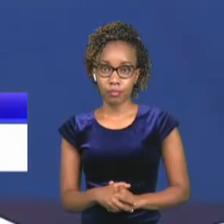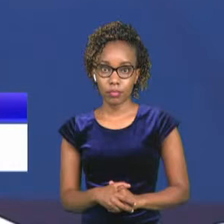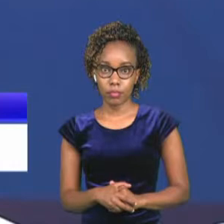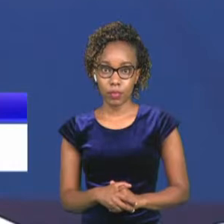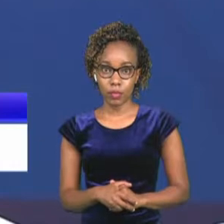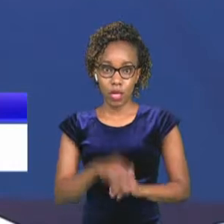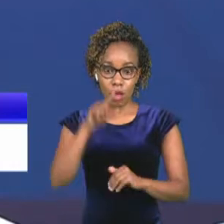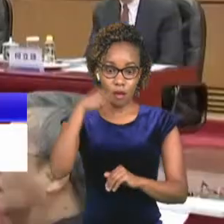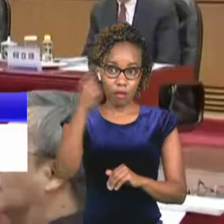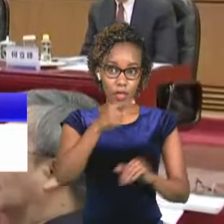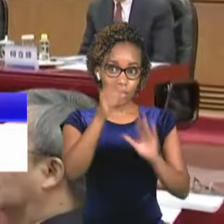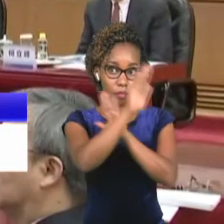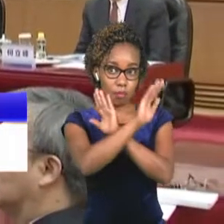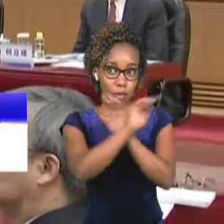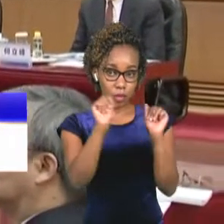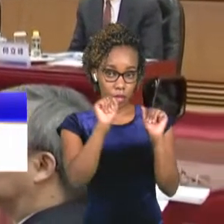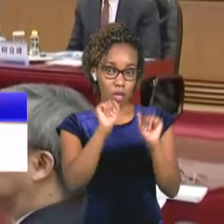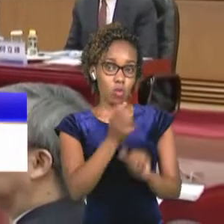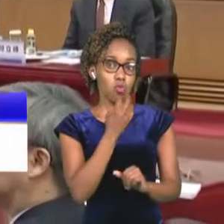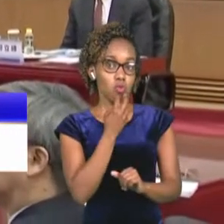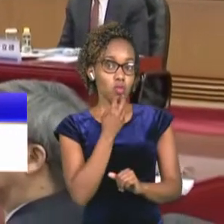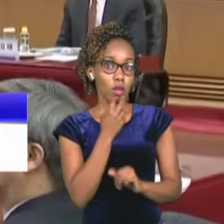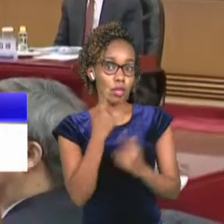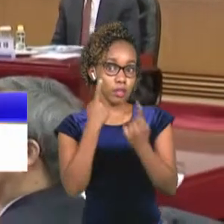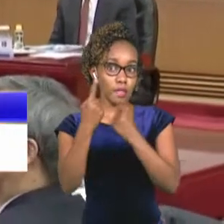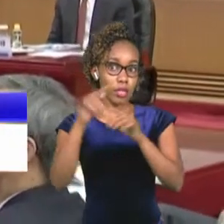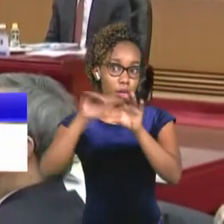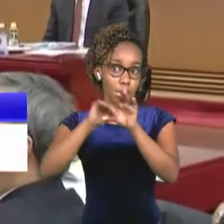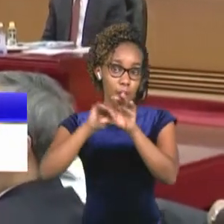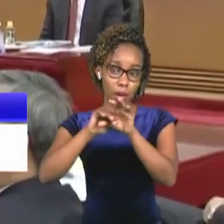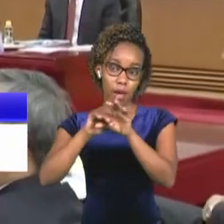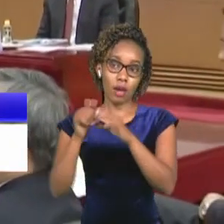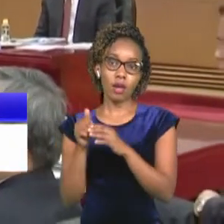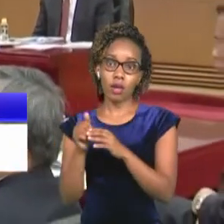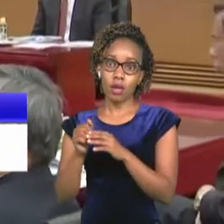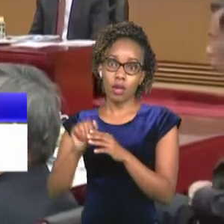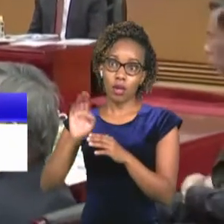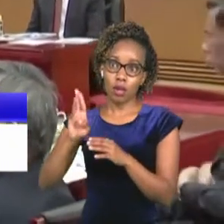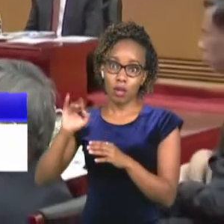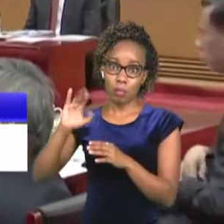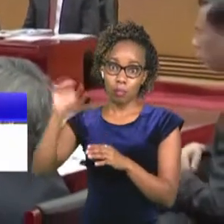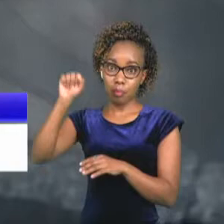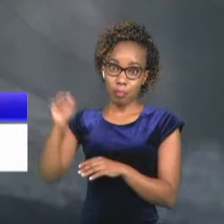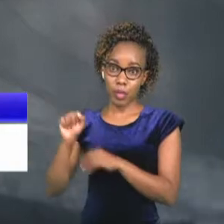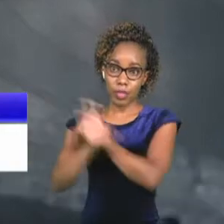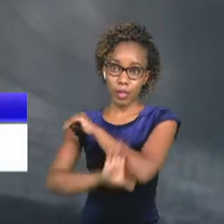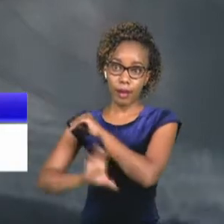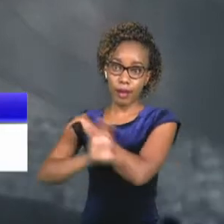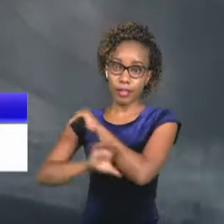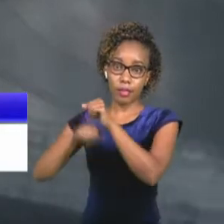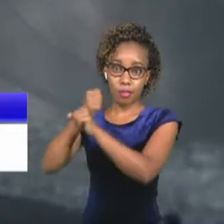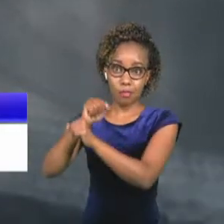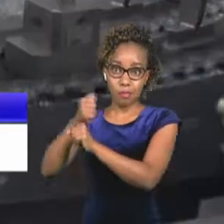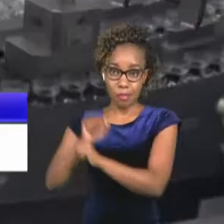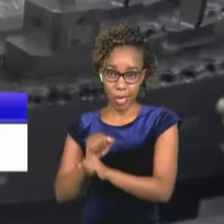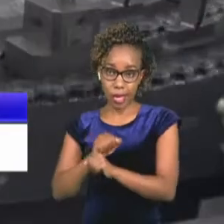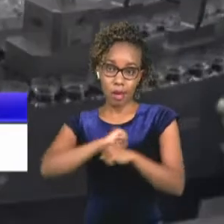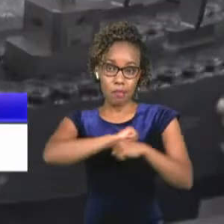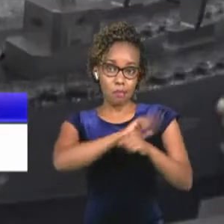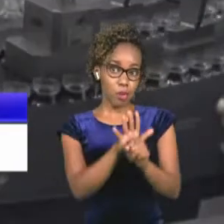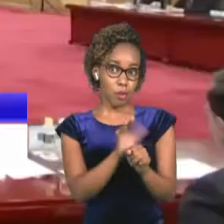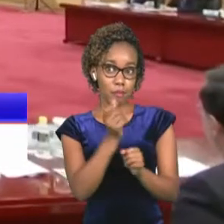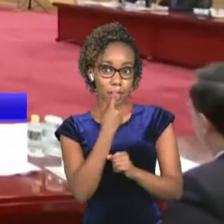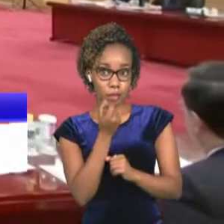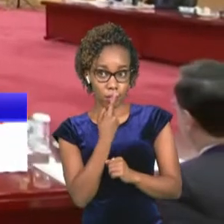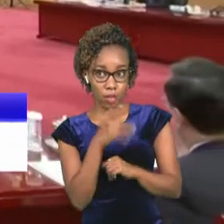Russian President Vladimir Putin Tuesday called on fellow members of BRICS alliance of major emerging countries to mass-produce Russian-made coronavirus